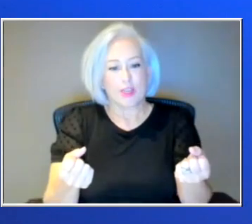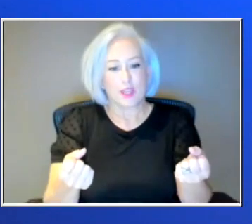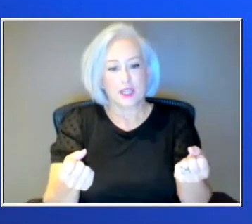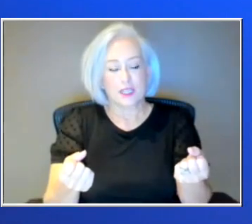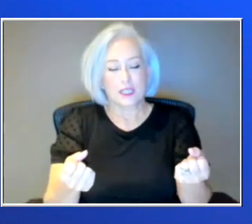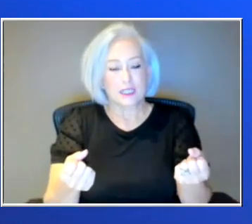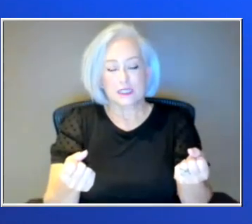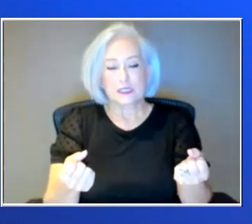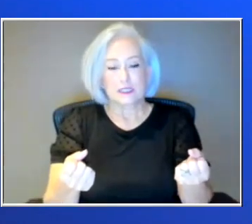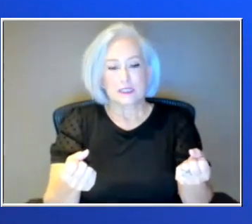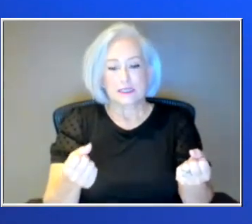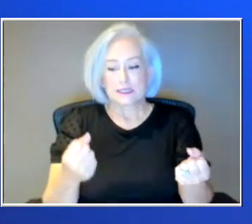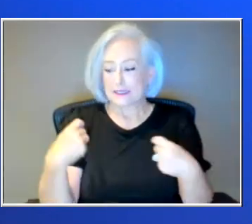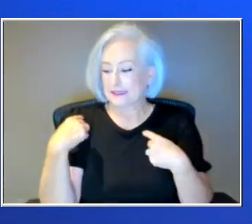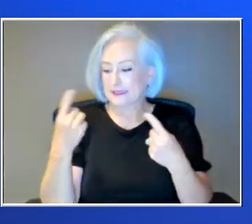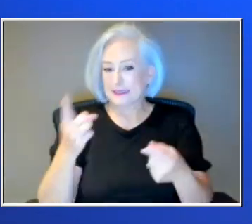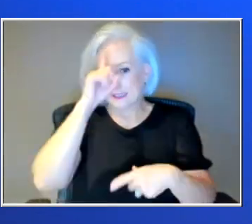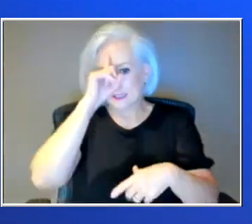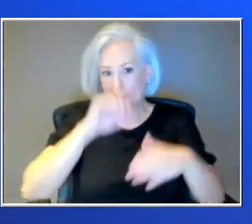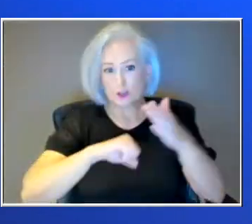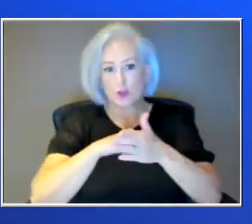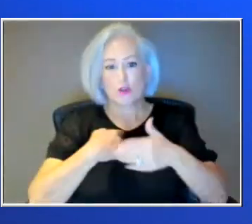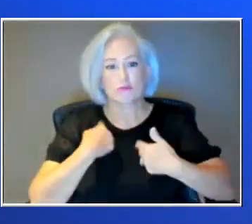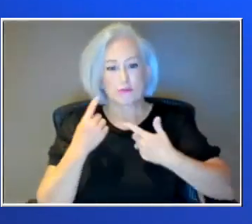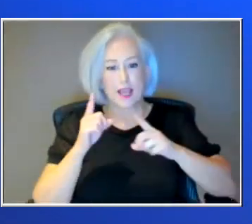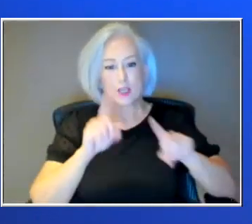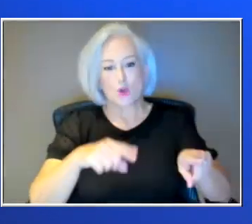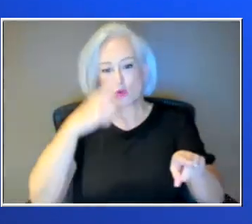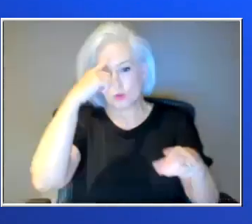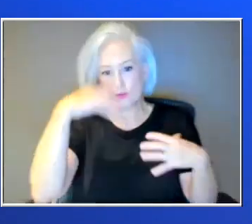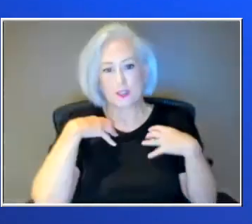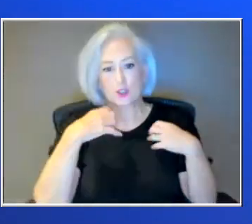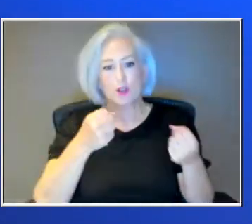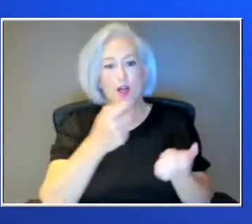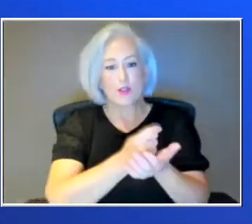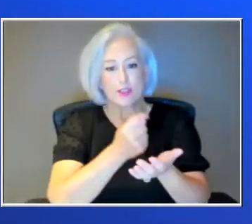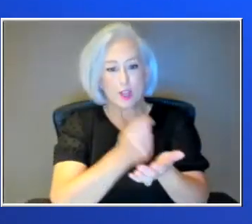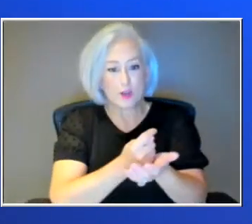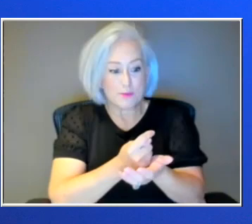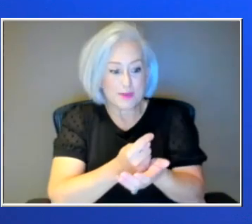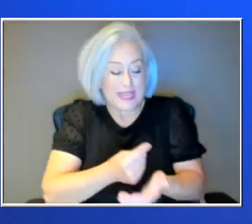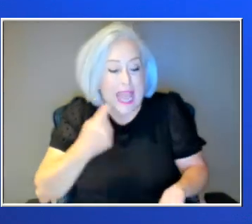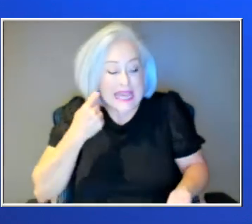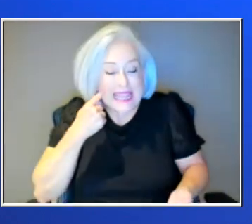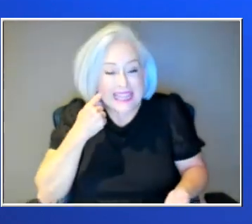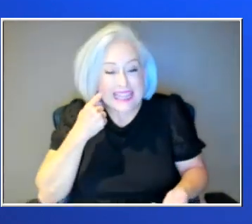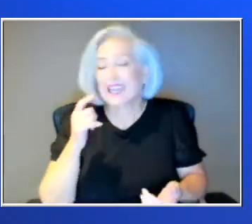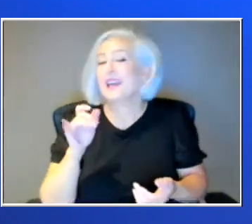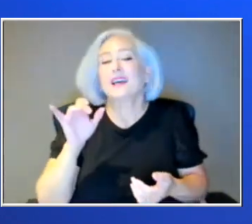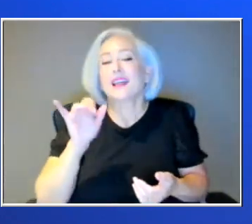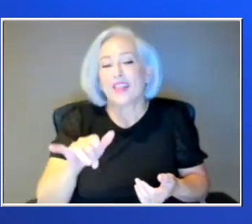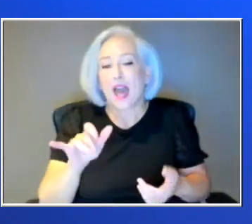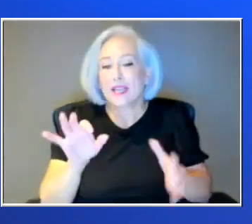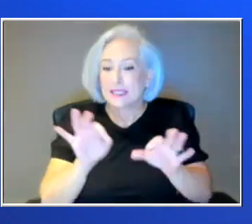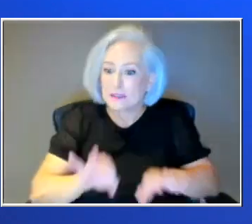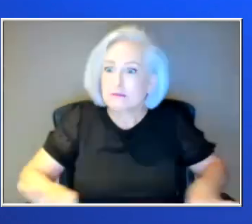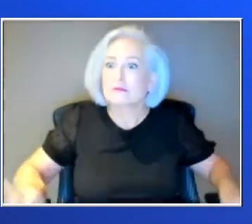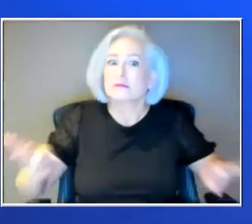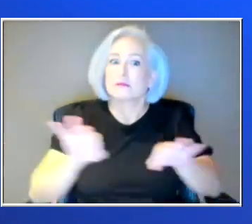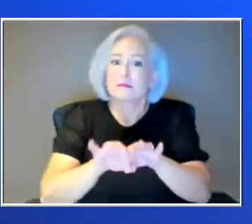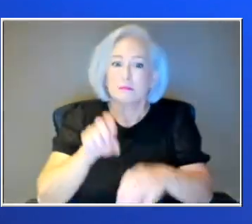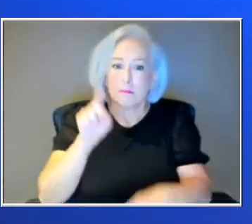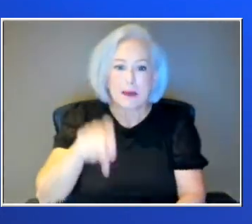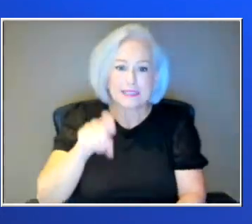Since the stroke, I've been going to mental health therapy, which I think is a necessity